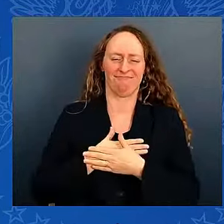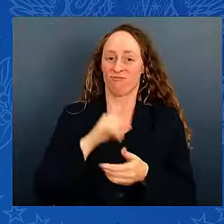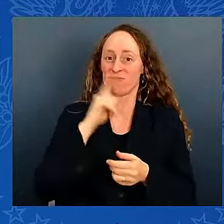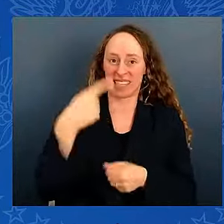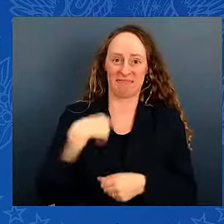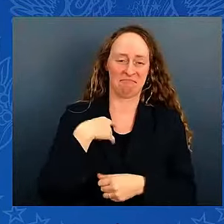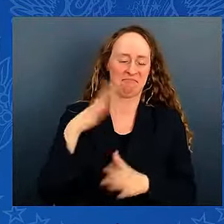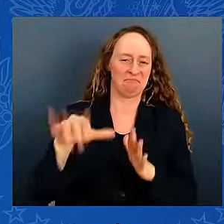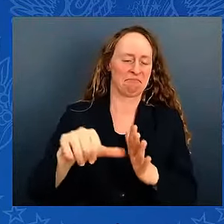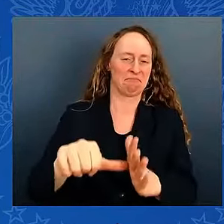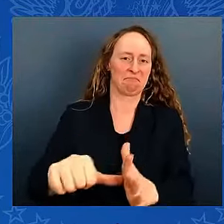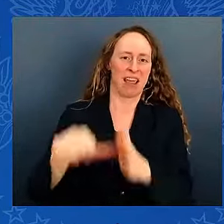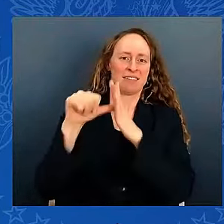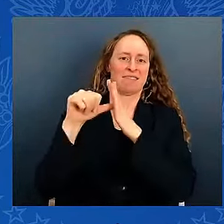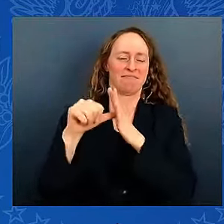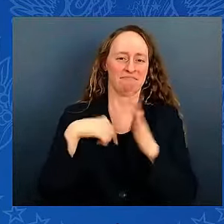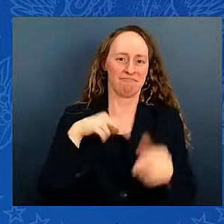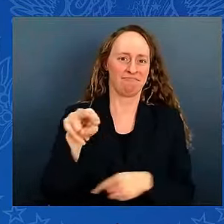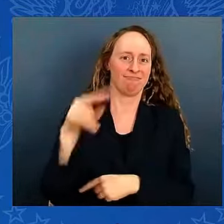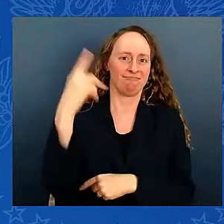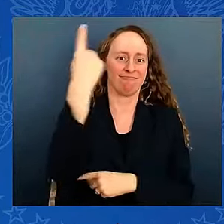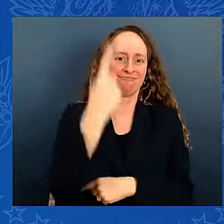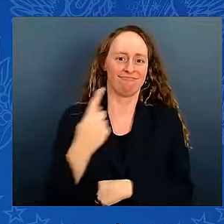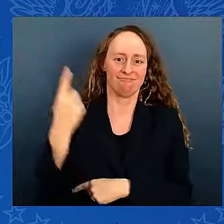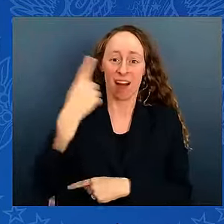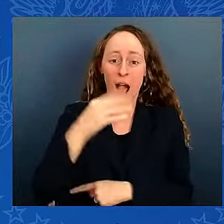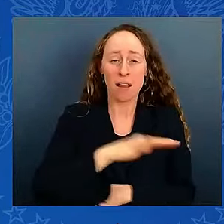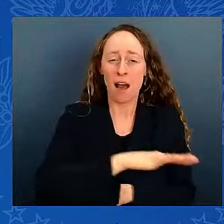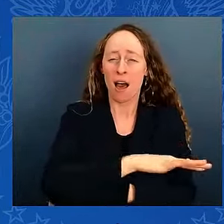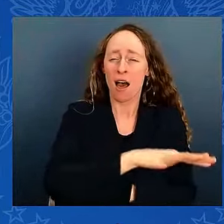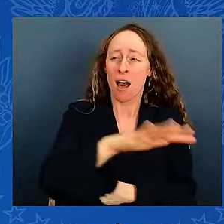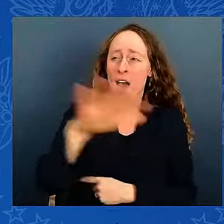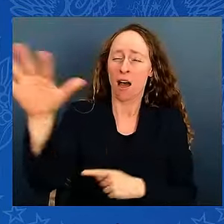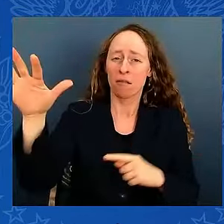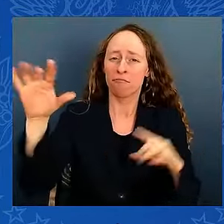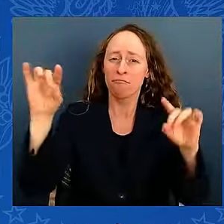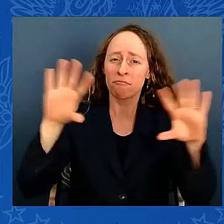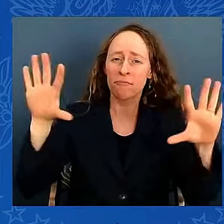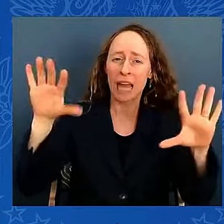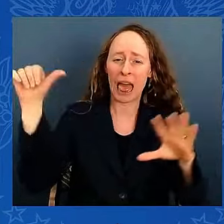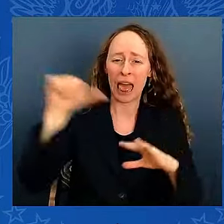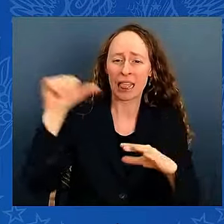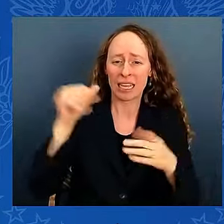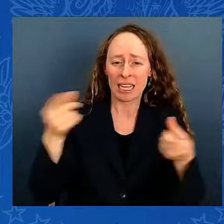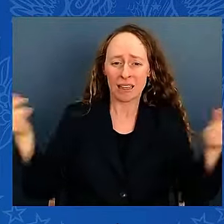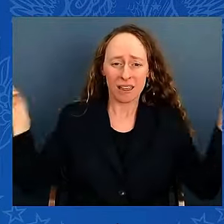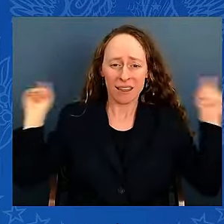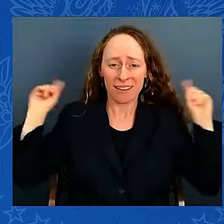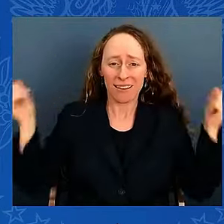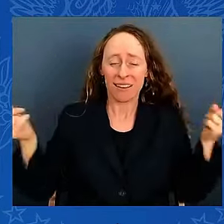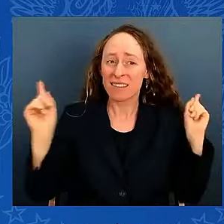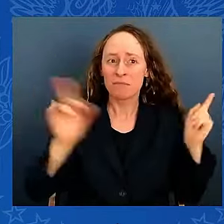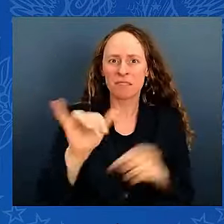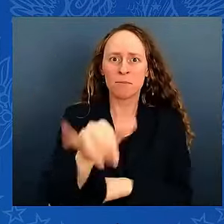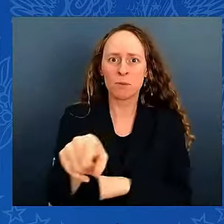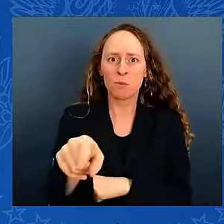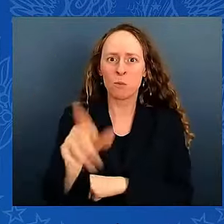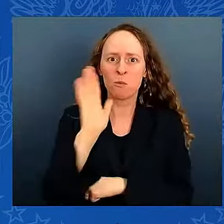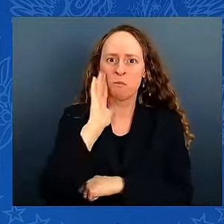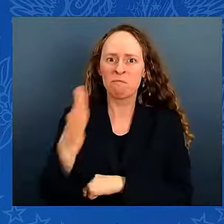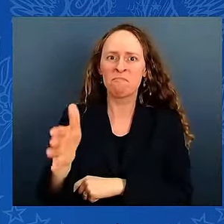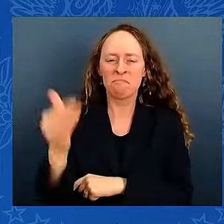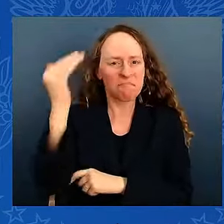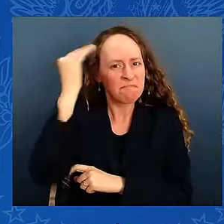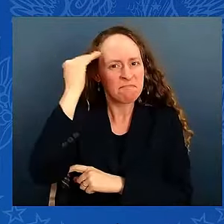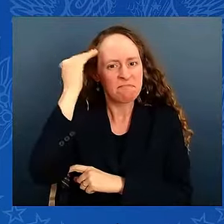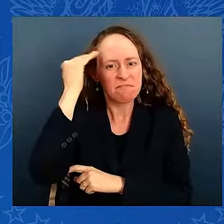behind us who are just like you once, and you belong here among us. Mr. President, thank